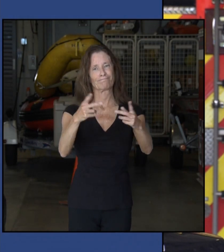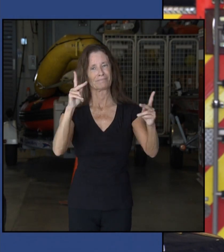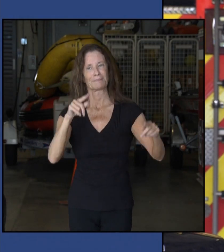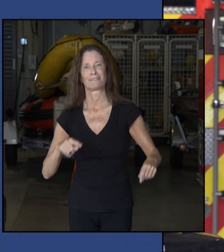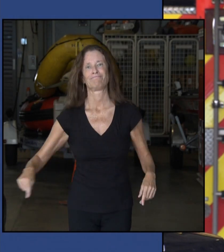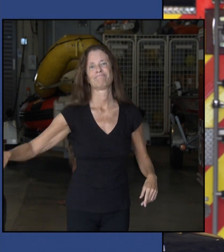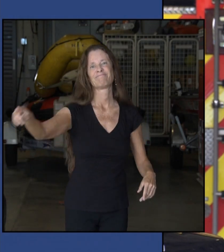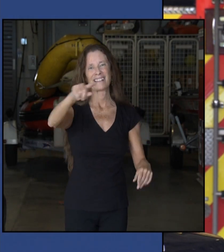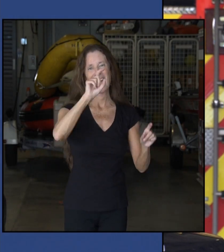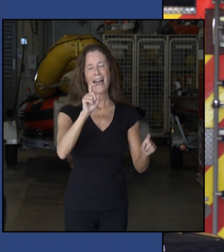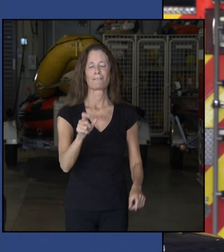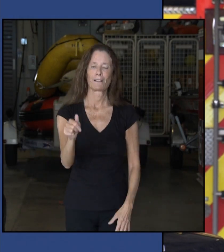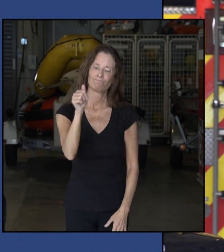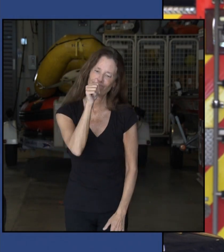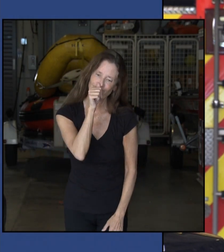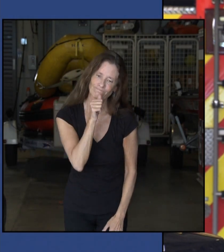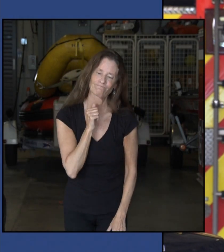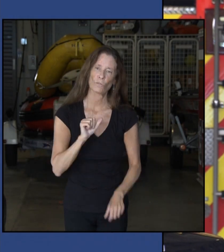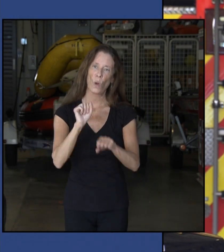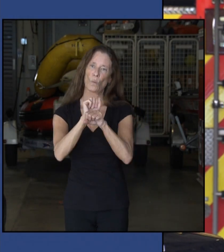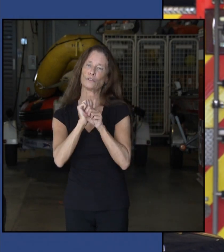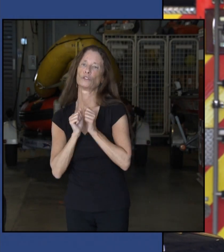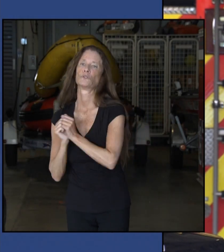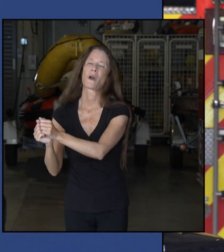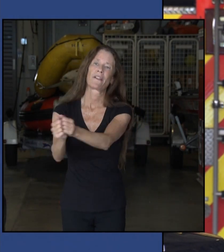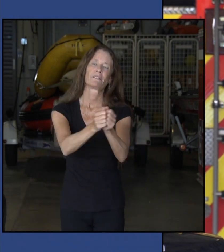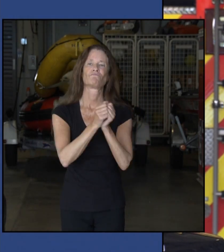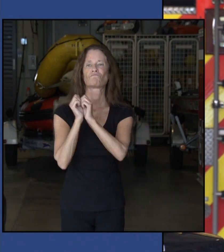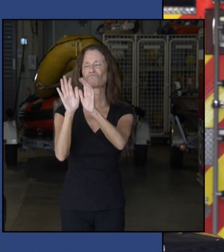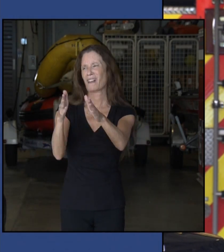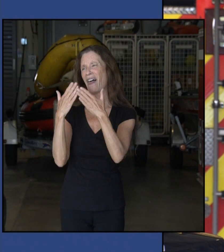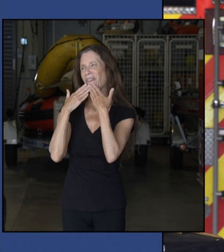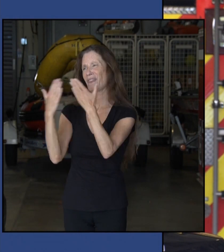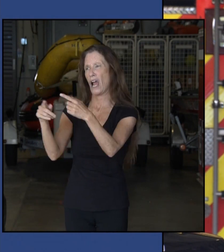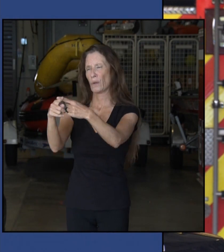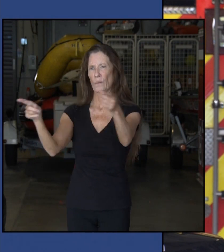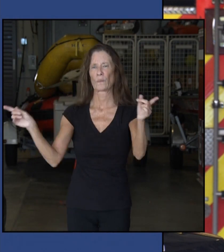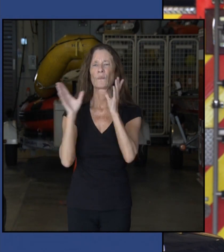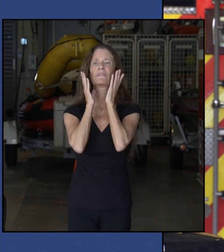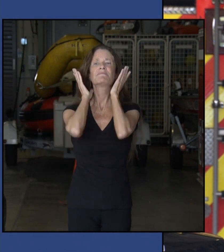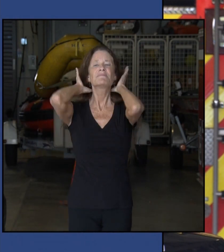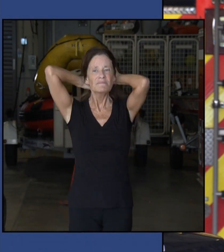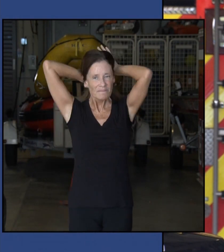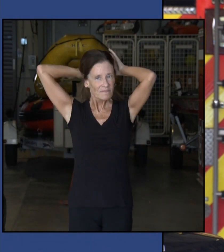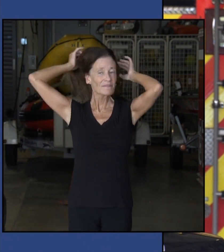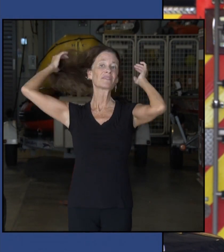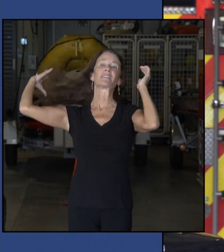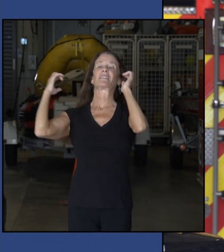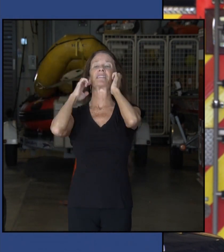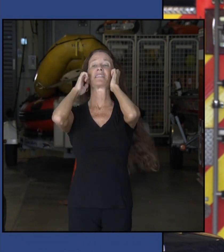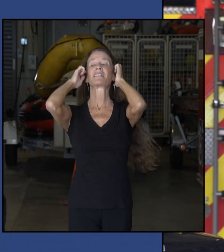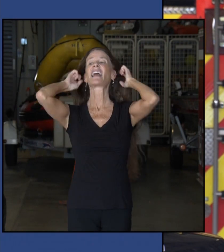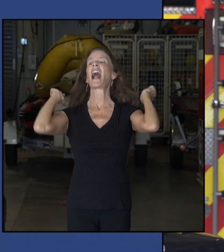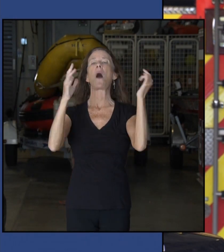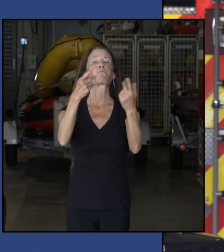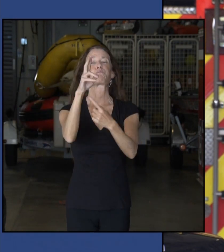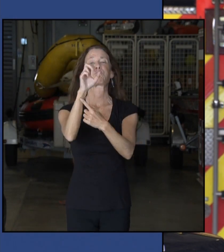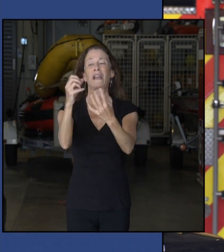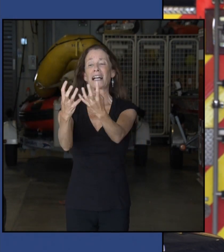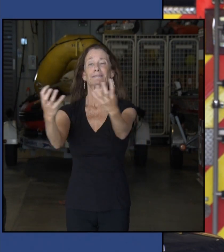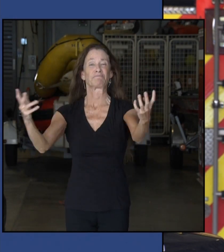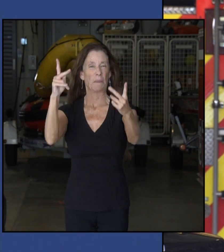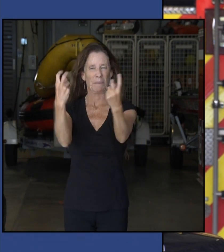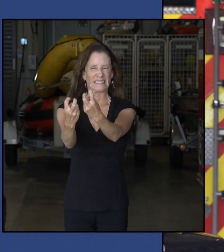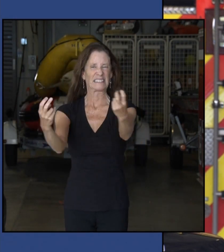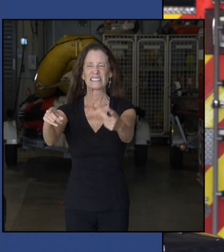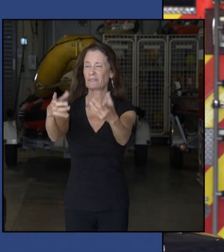work together to help each other. So thank you very much for those words. And with that, I'll open it up for questions. Yeah. Governor, I'm wondering if